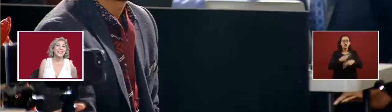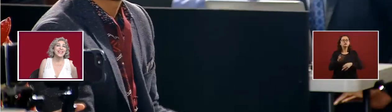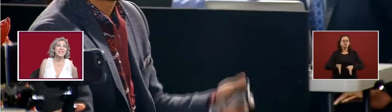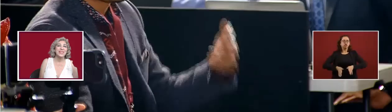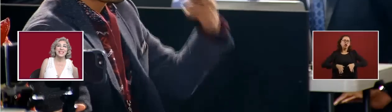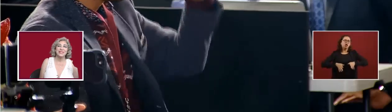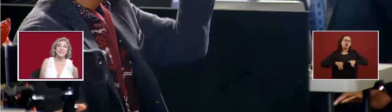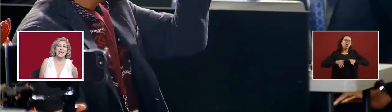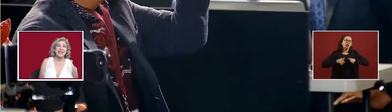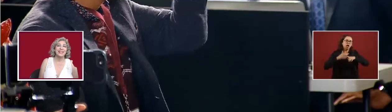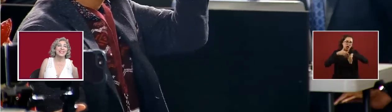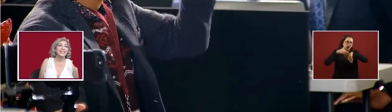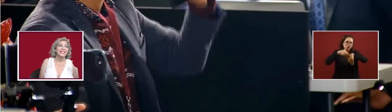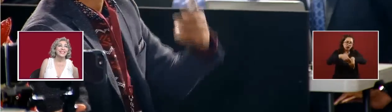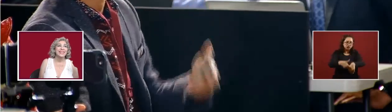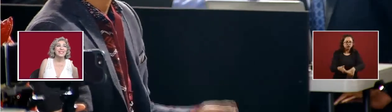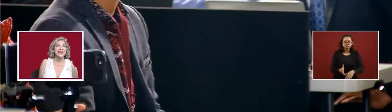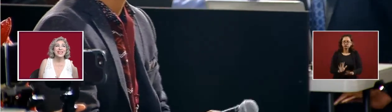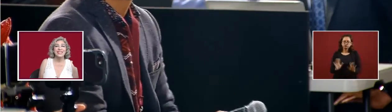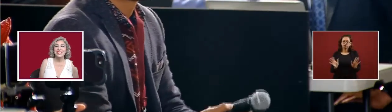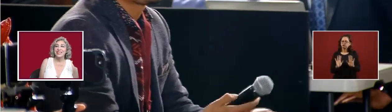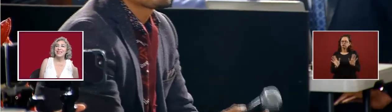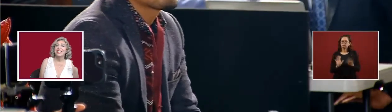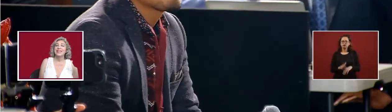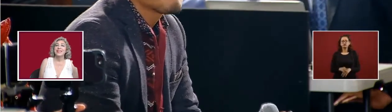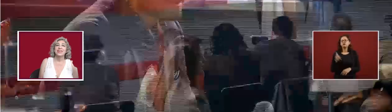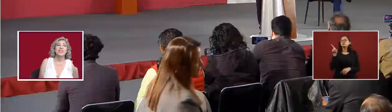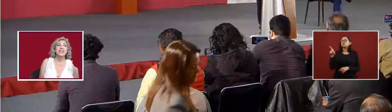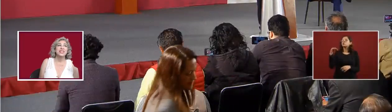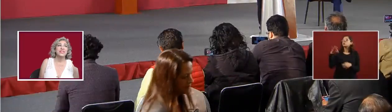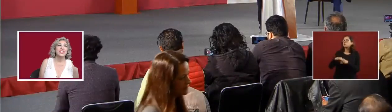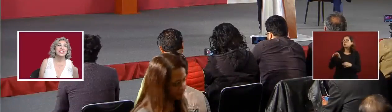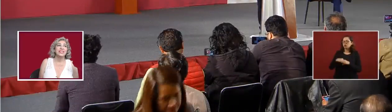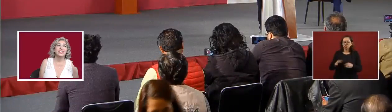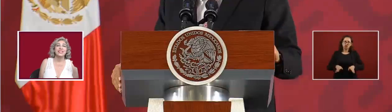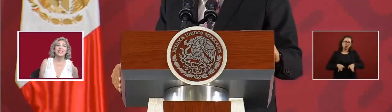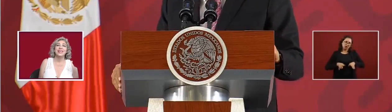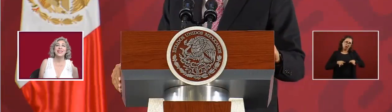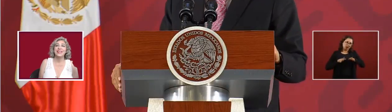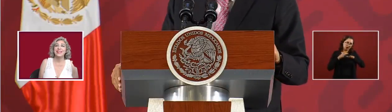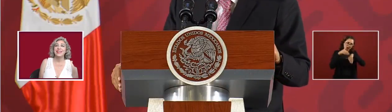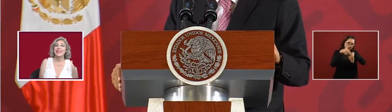that he makes meh where are you going who did you vote